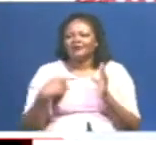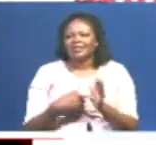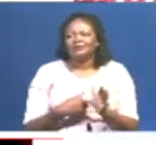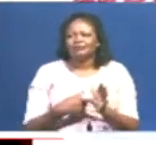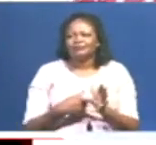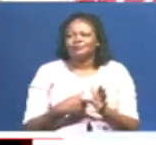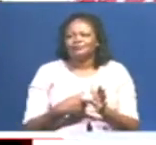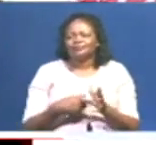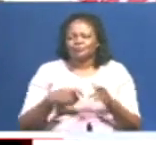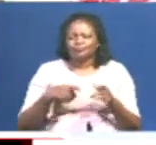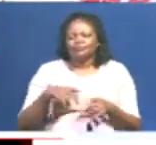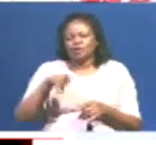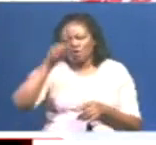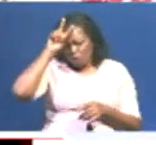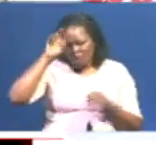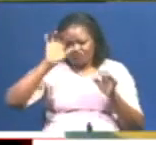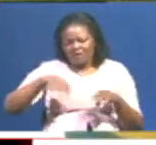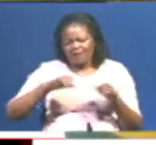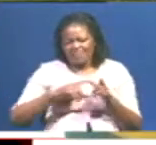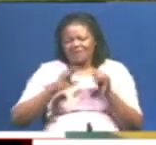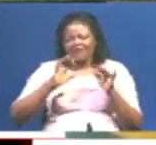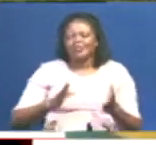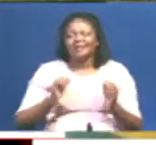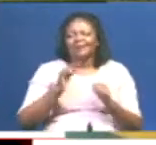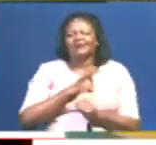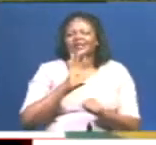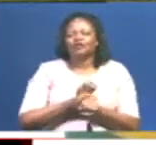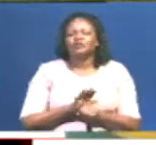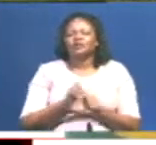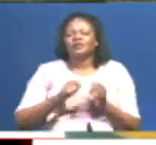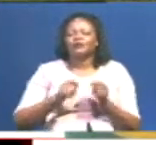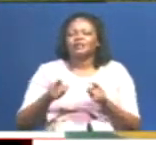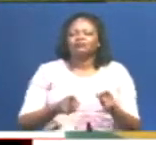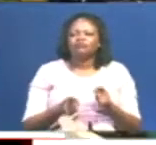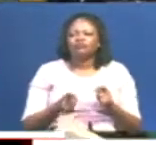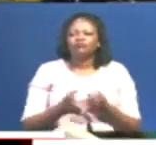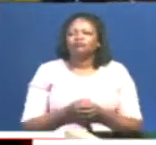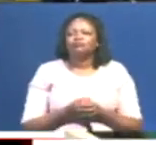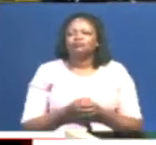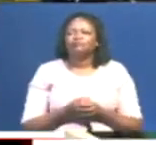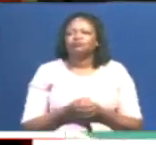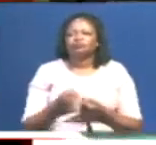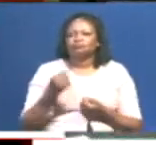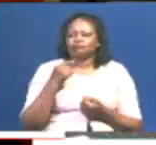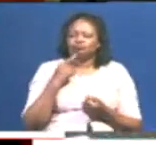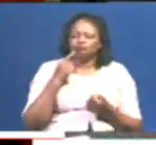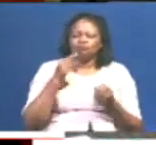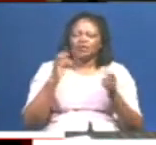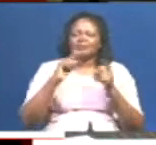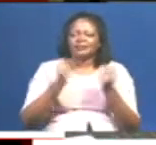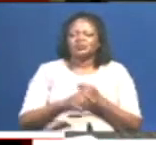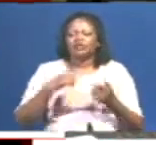goat farming, I think the farmers will benefit. Tea factories management from the two counties say climate change, high cost